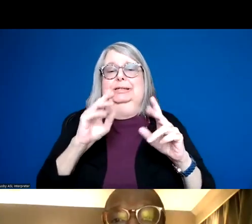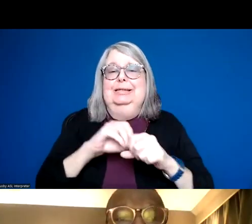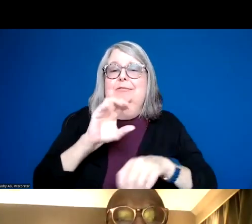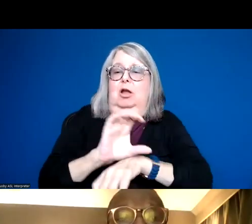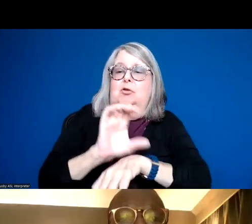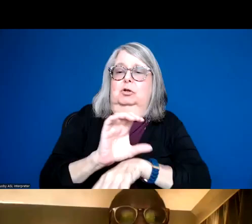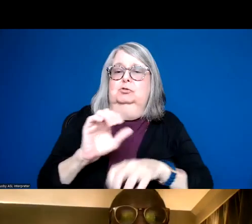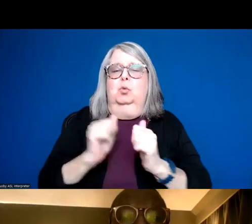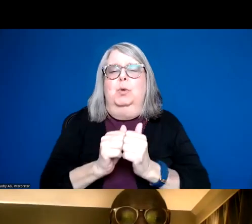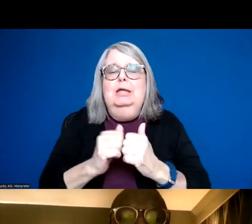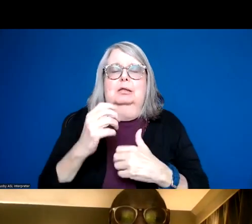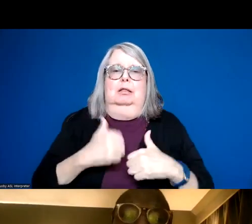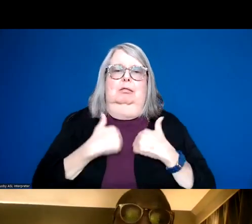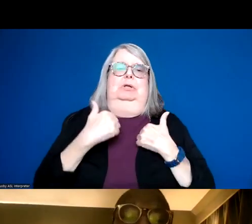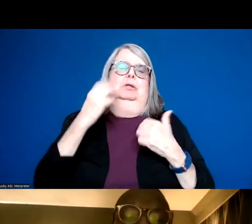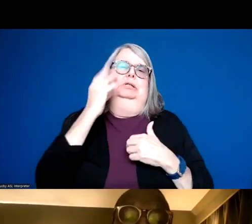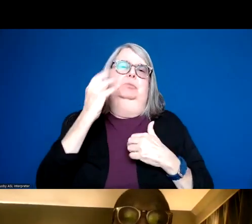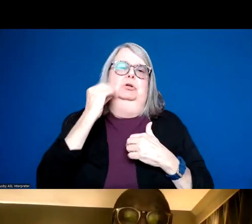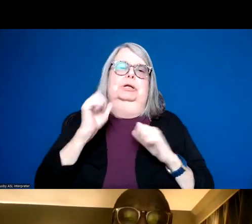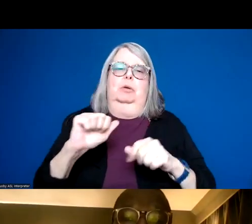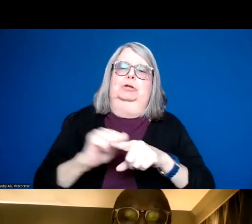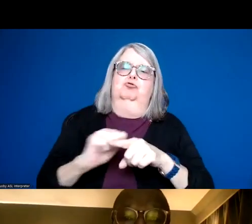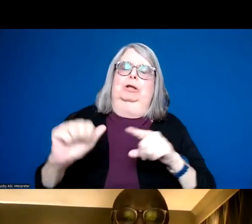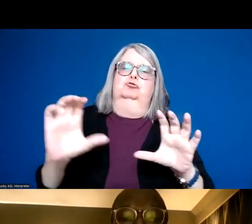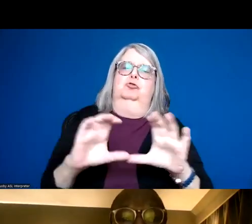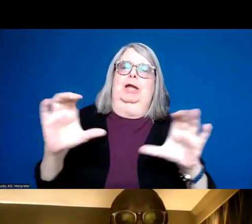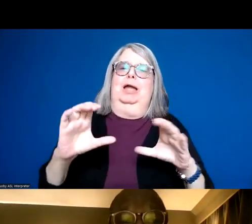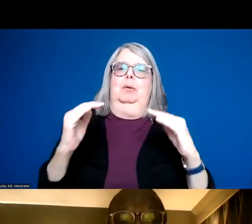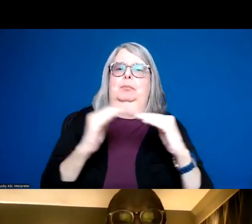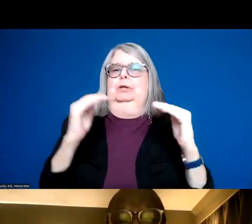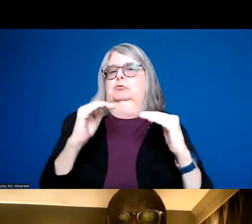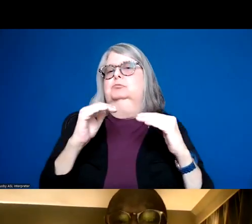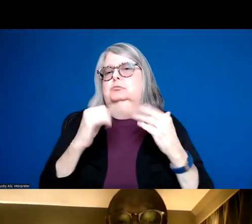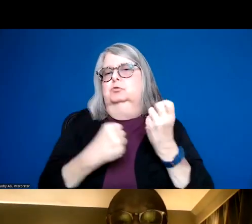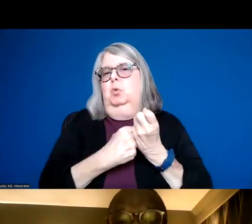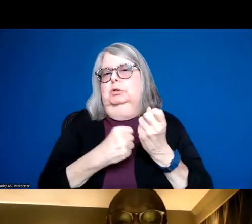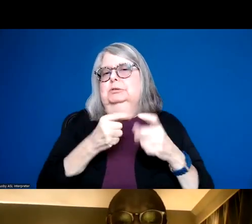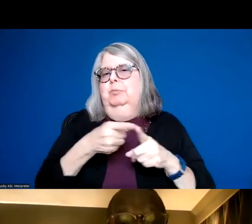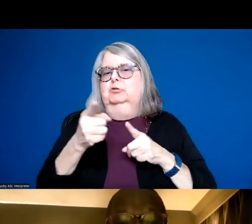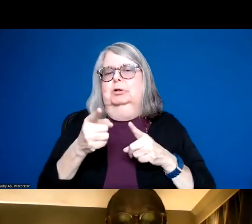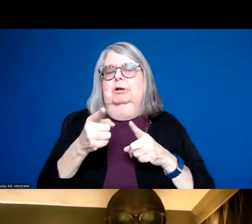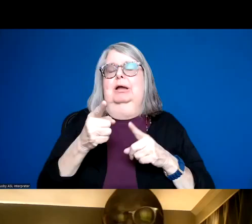lived experience that can be trained and certified as peer support specialists. Houses of faith,